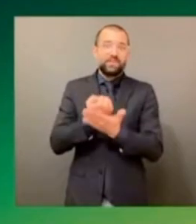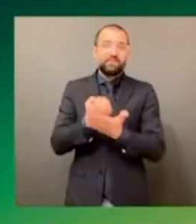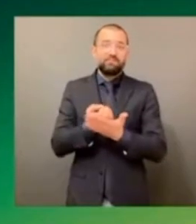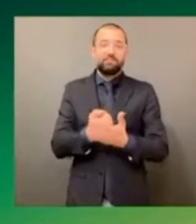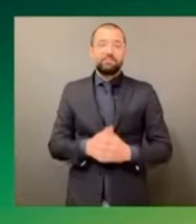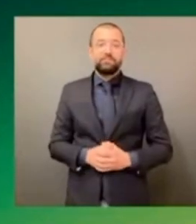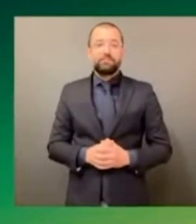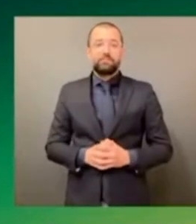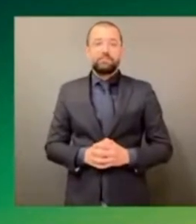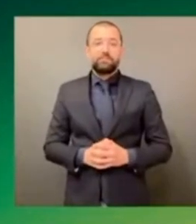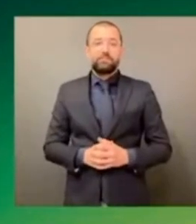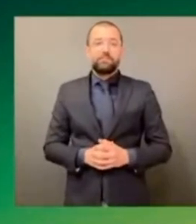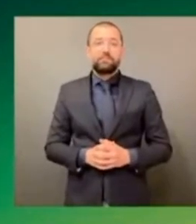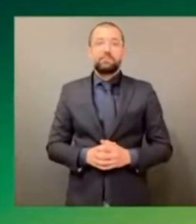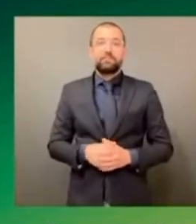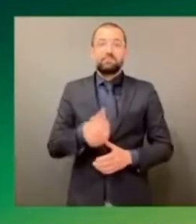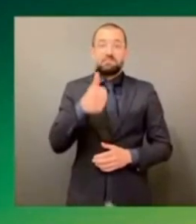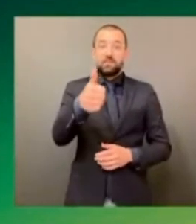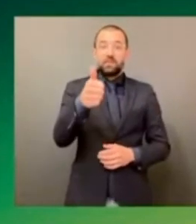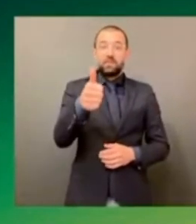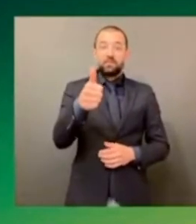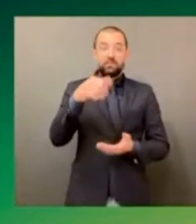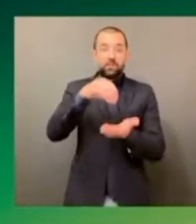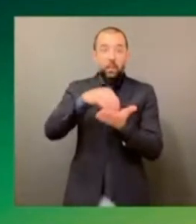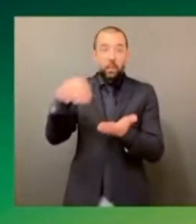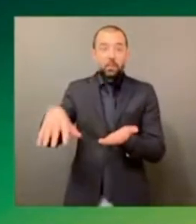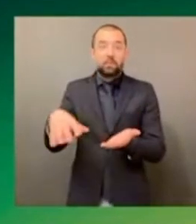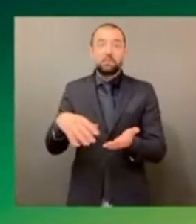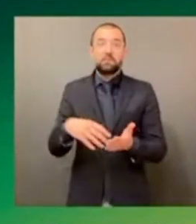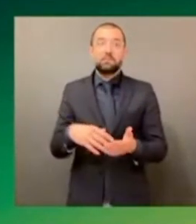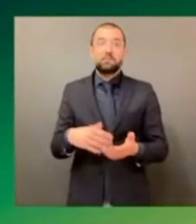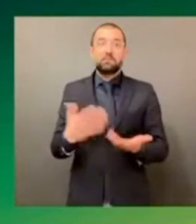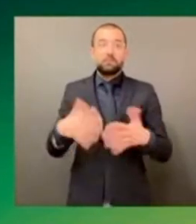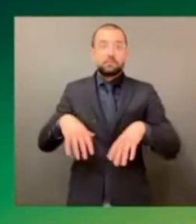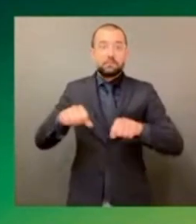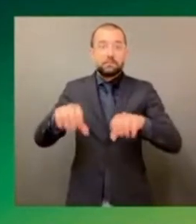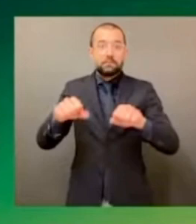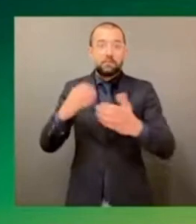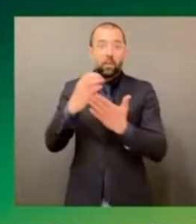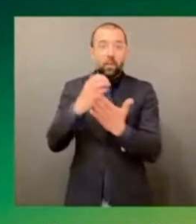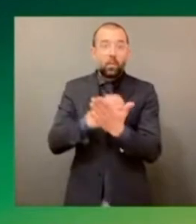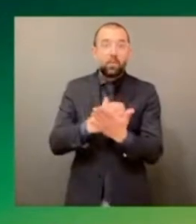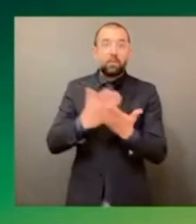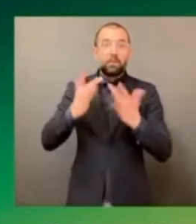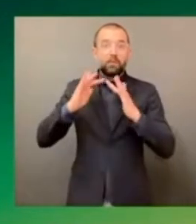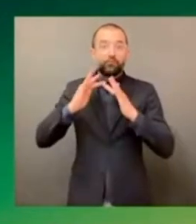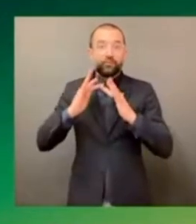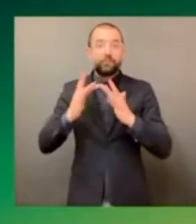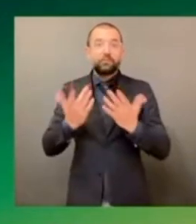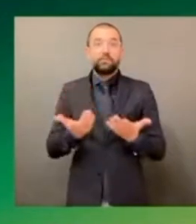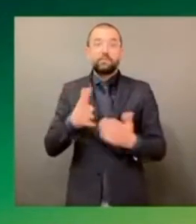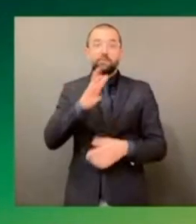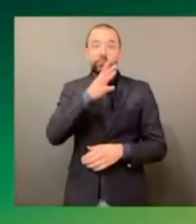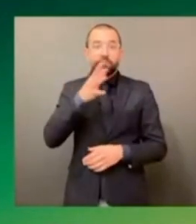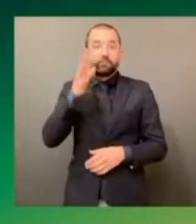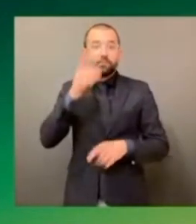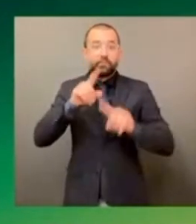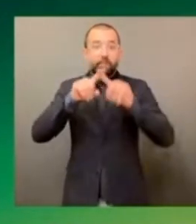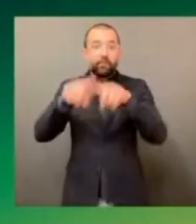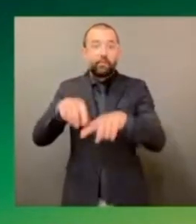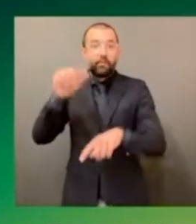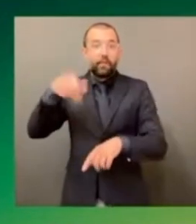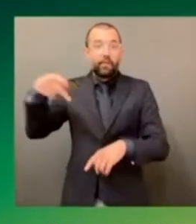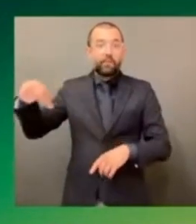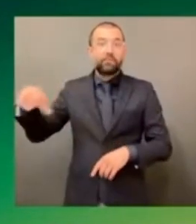a student relying on virtual courses, a farmer relying on an app for an